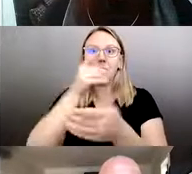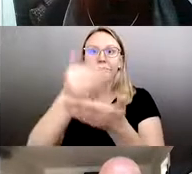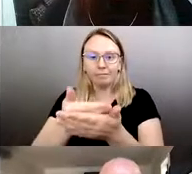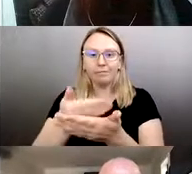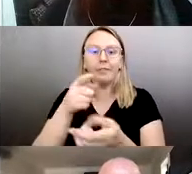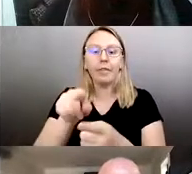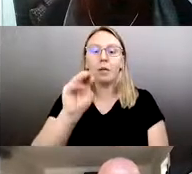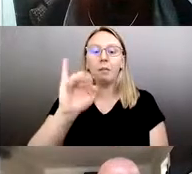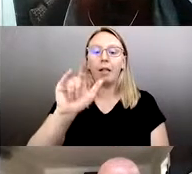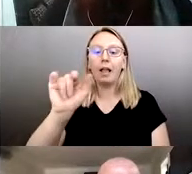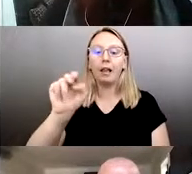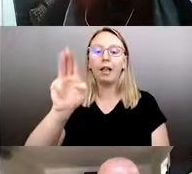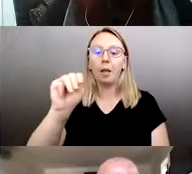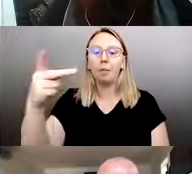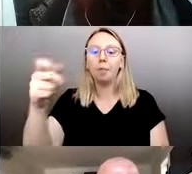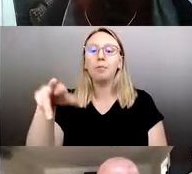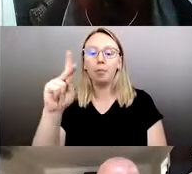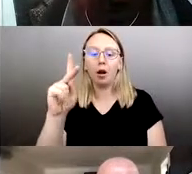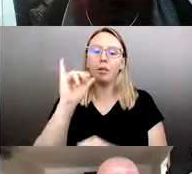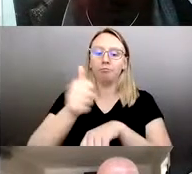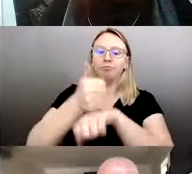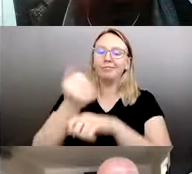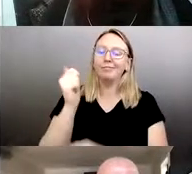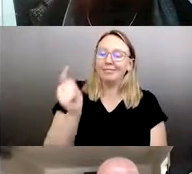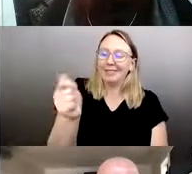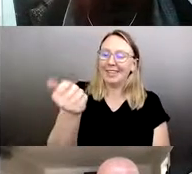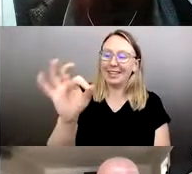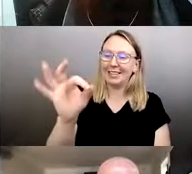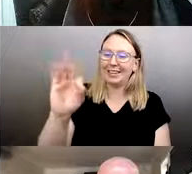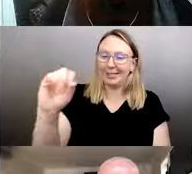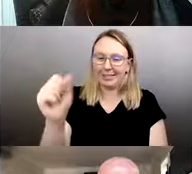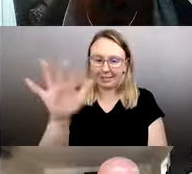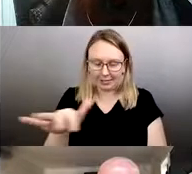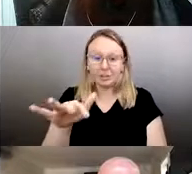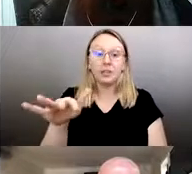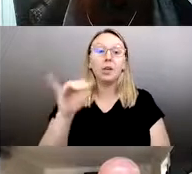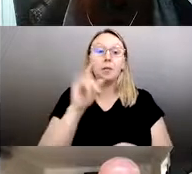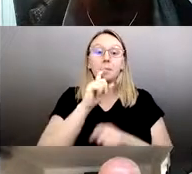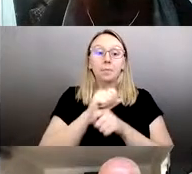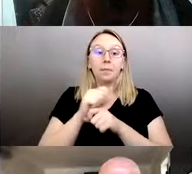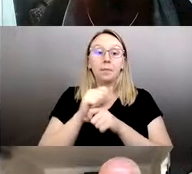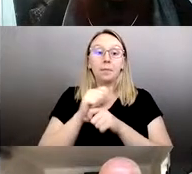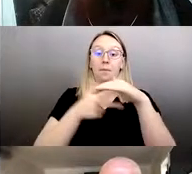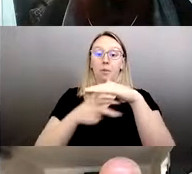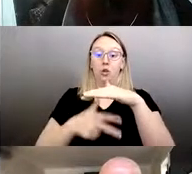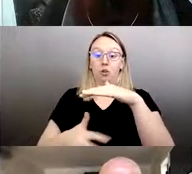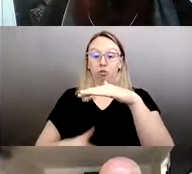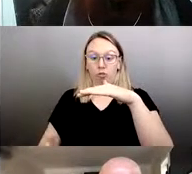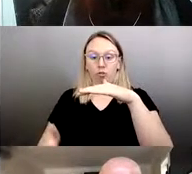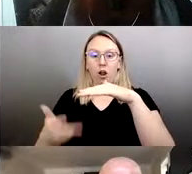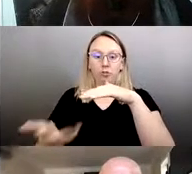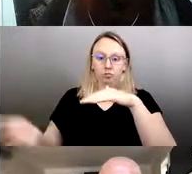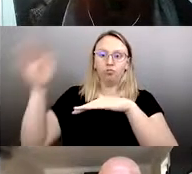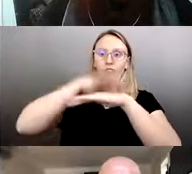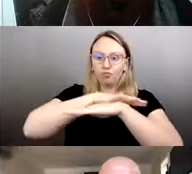in the late 1990s. It actually sits atop a parking garage and commuter rail station and is considered